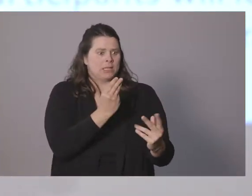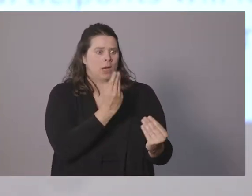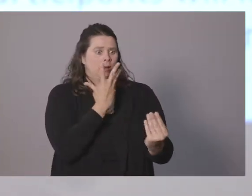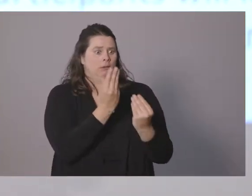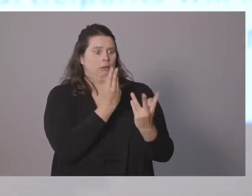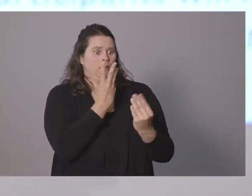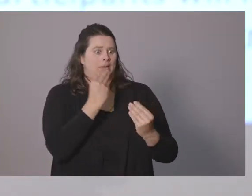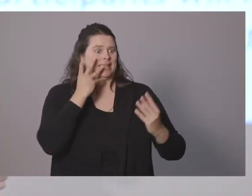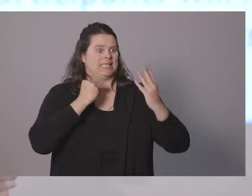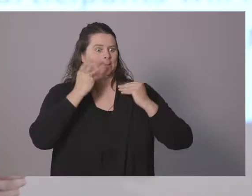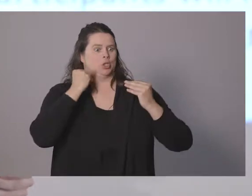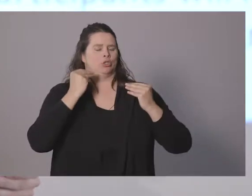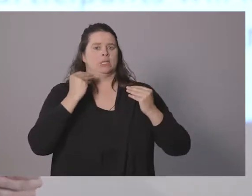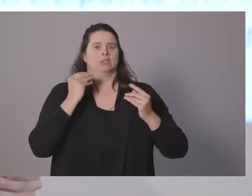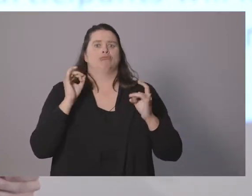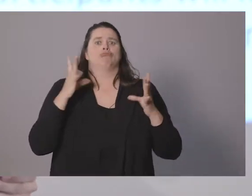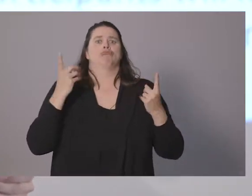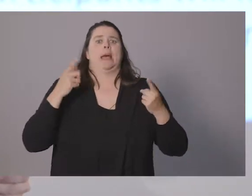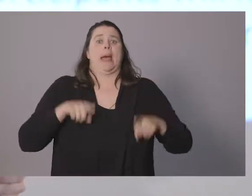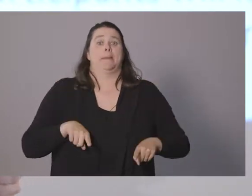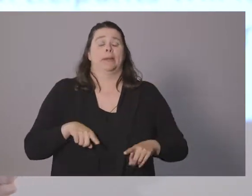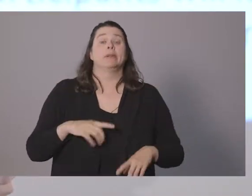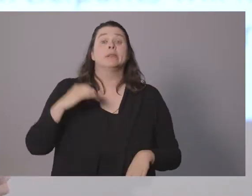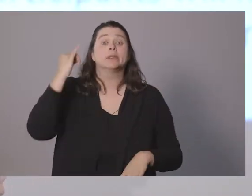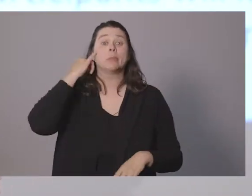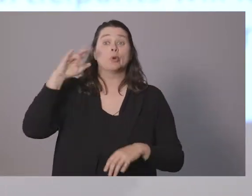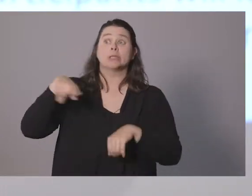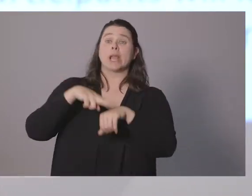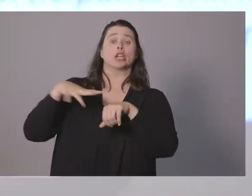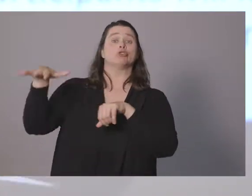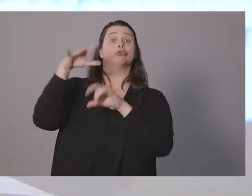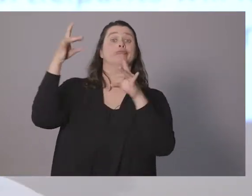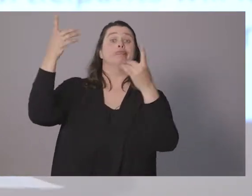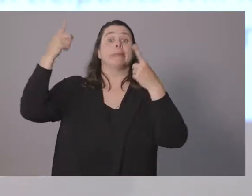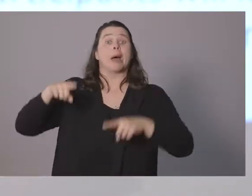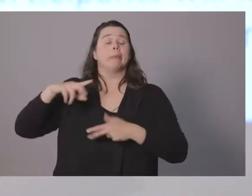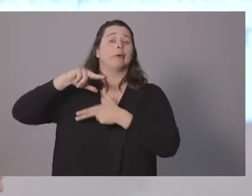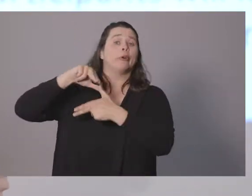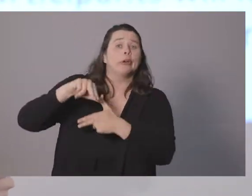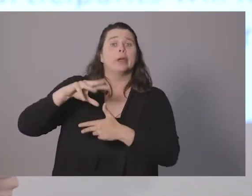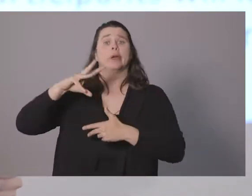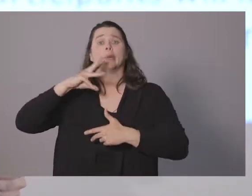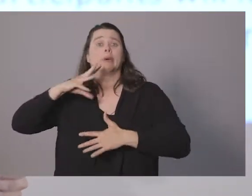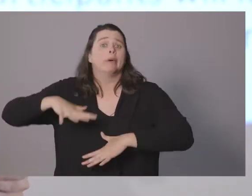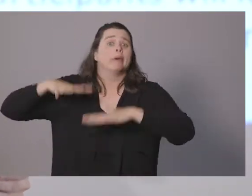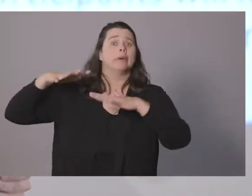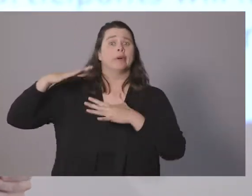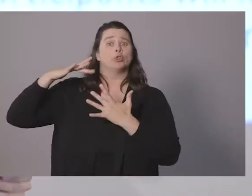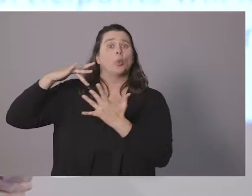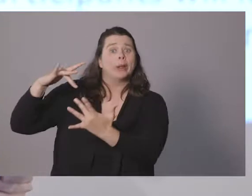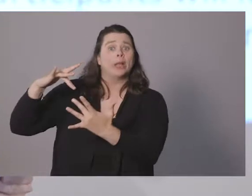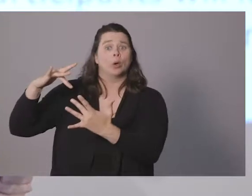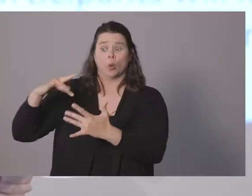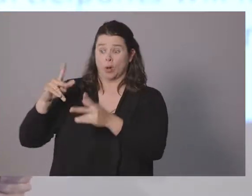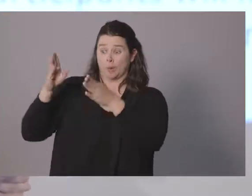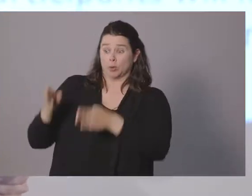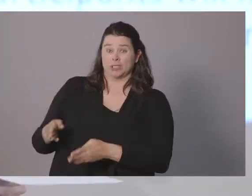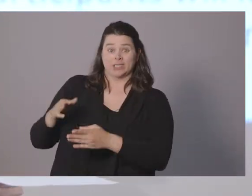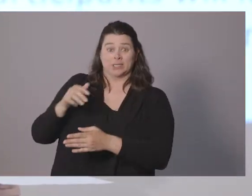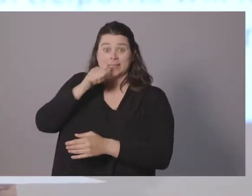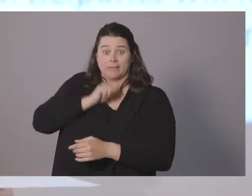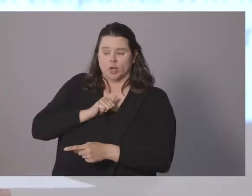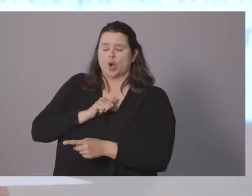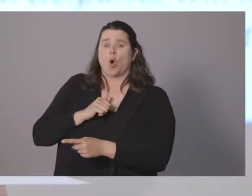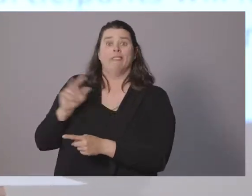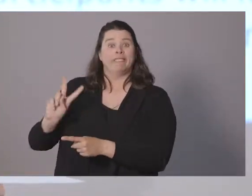God, those who bear witness sympathize readily with the victim. But when the traumatic events are of human design, those